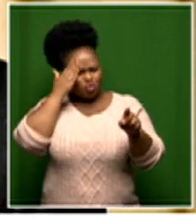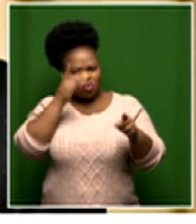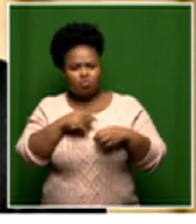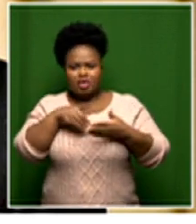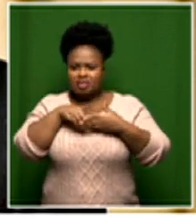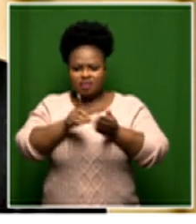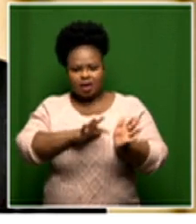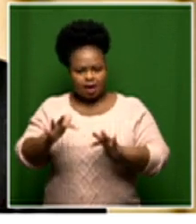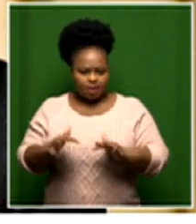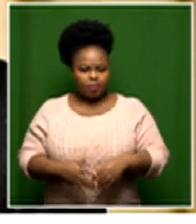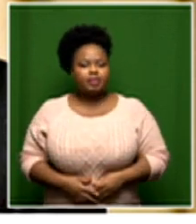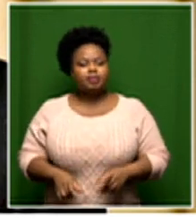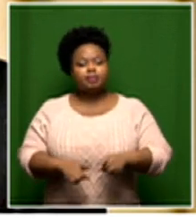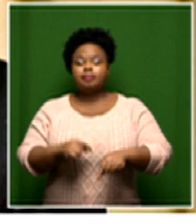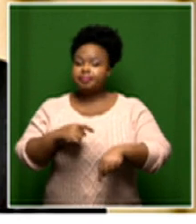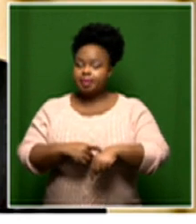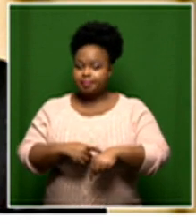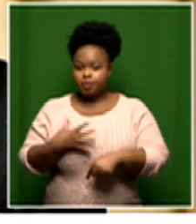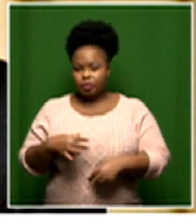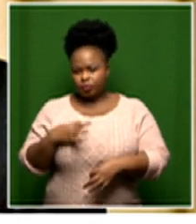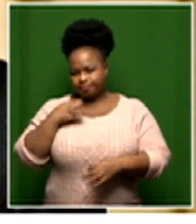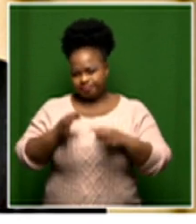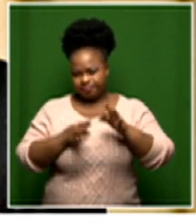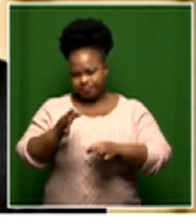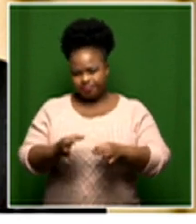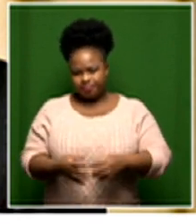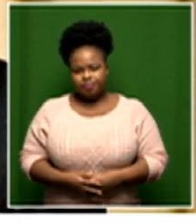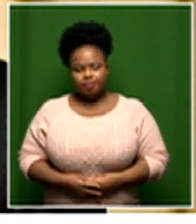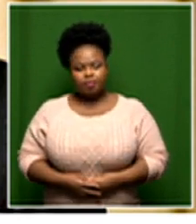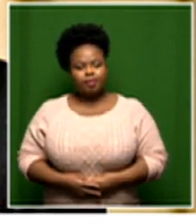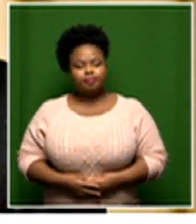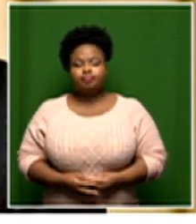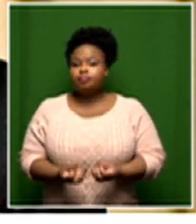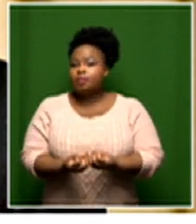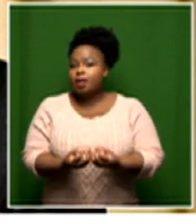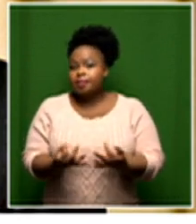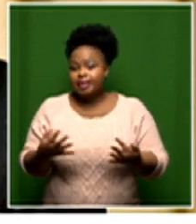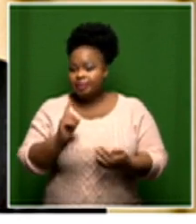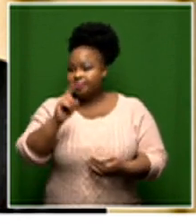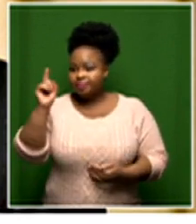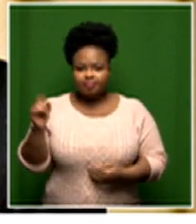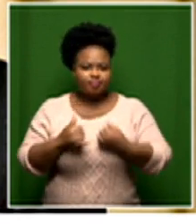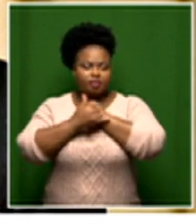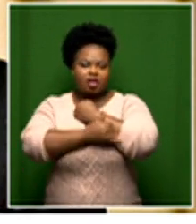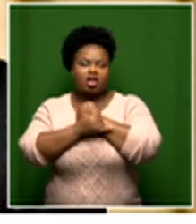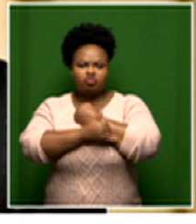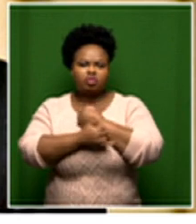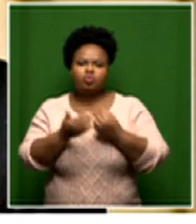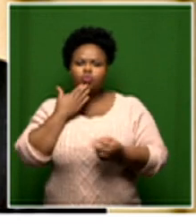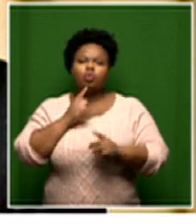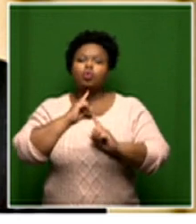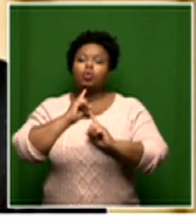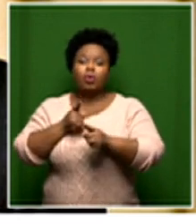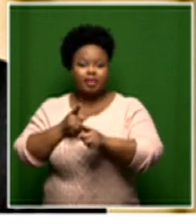deliver. Let me also just say this. You see, there are many countries that have ordered